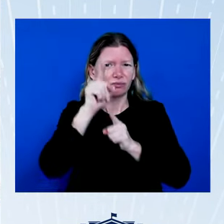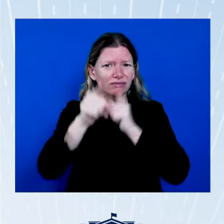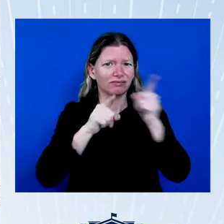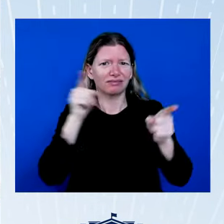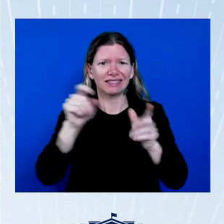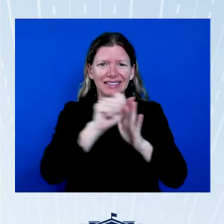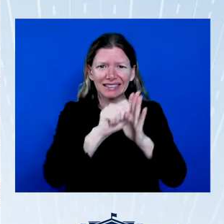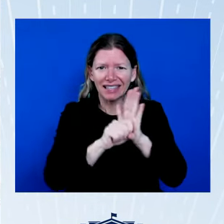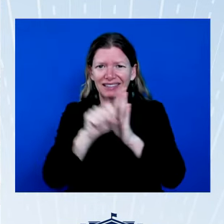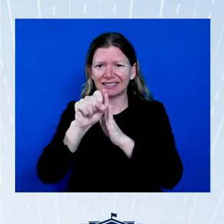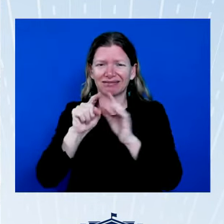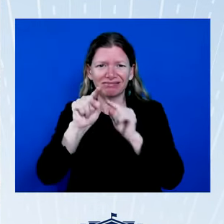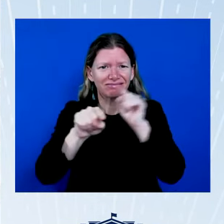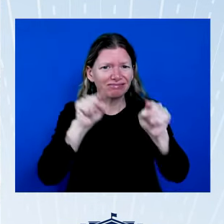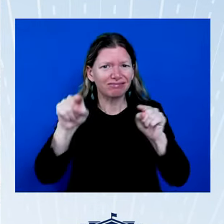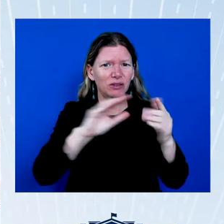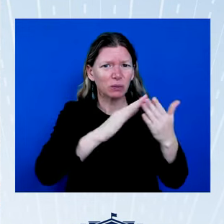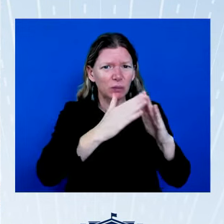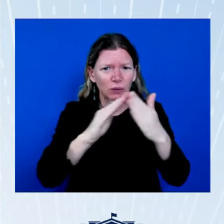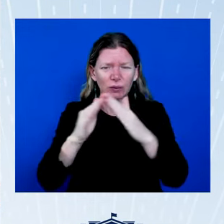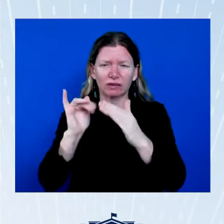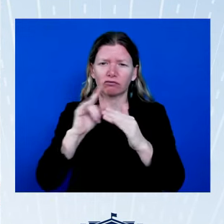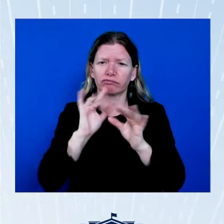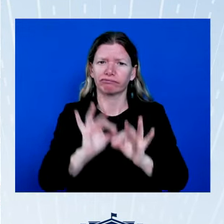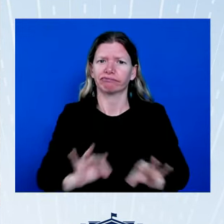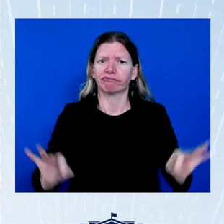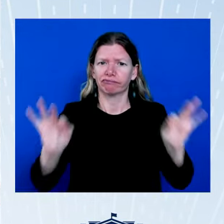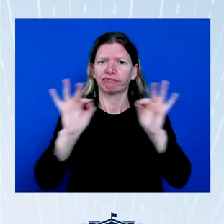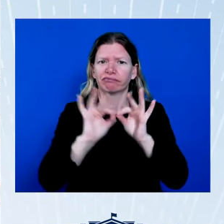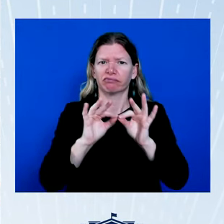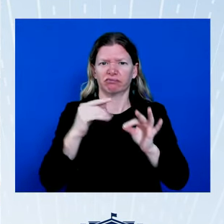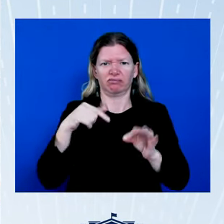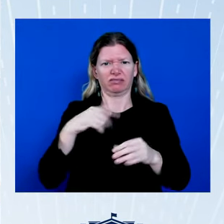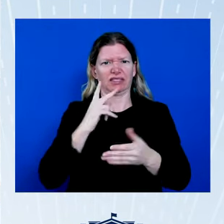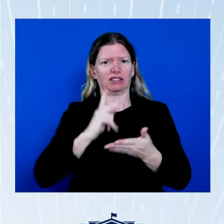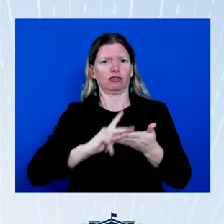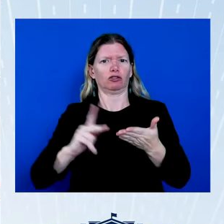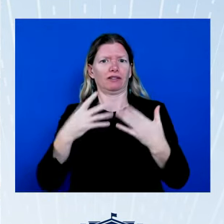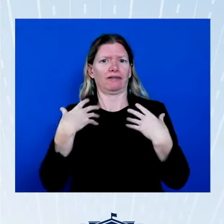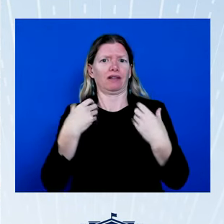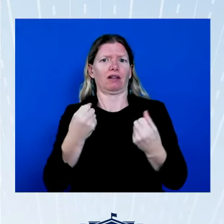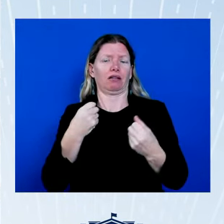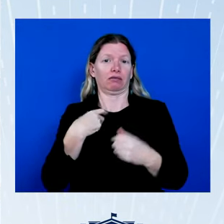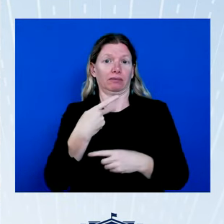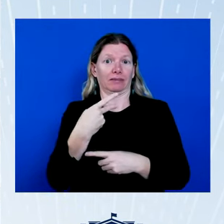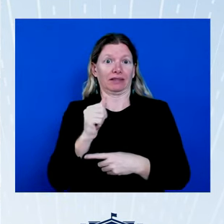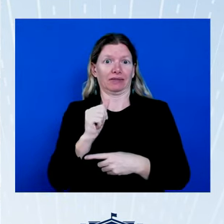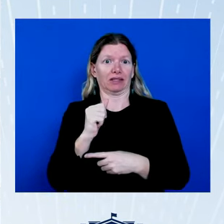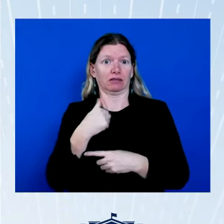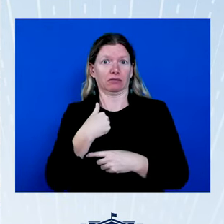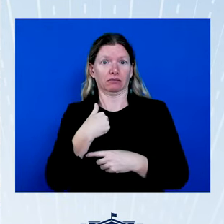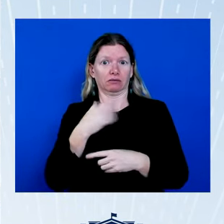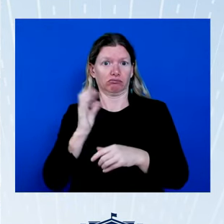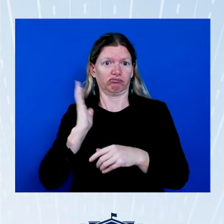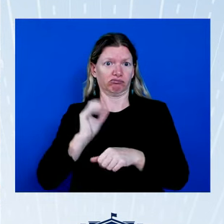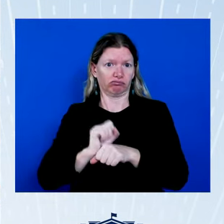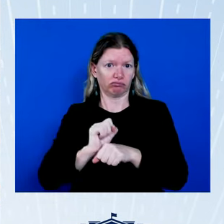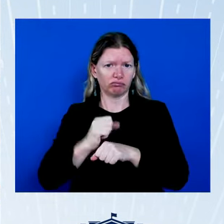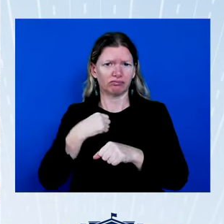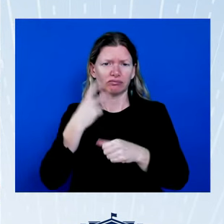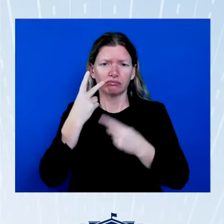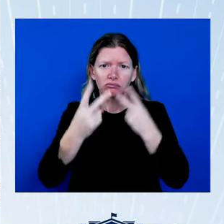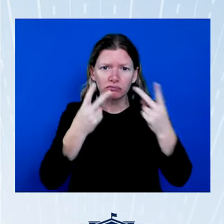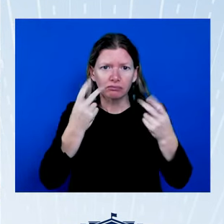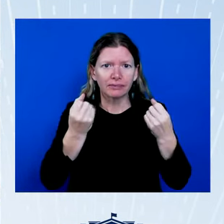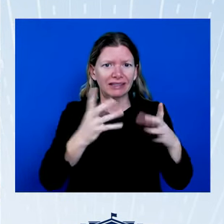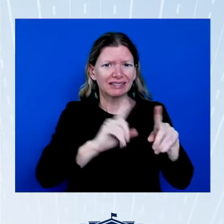of Health of Pennsylvania, I saw lots of different challenges, significant health disparities, both before the pandemic. And COVID-19